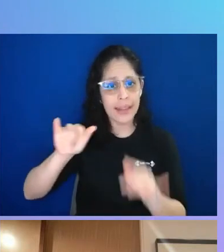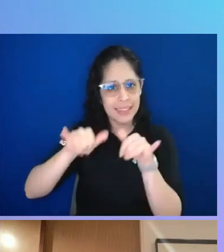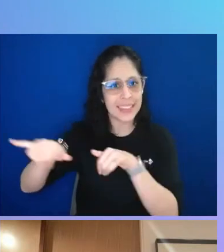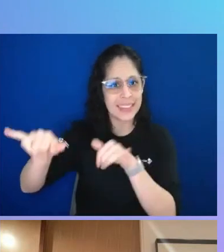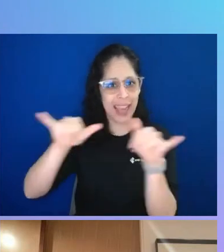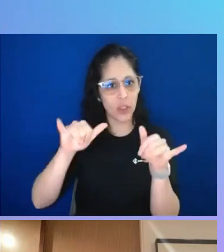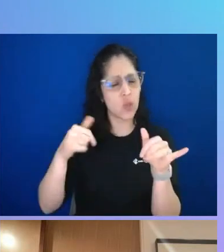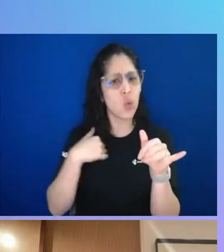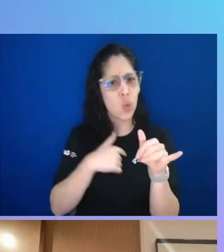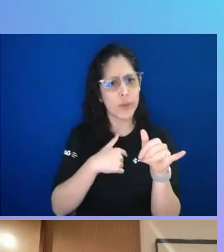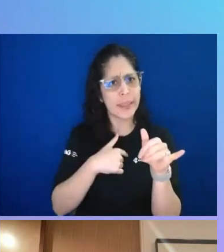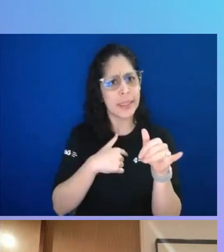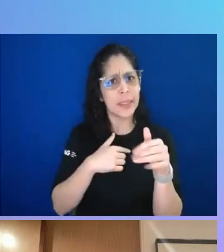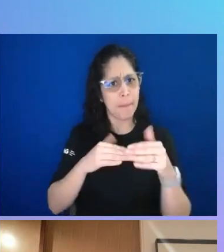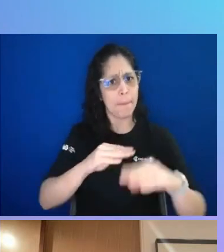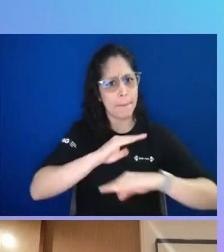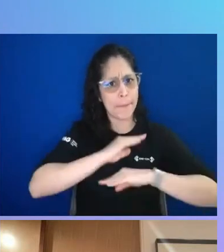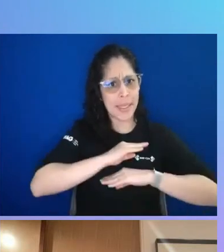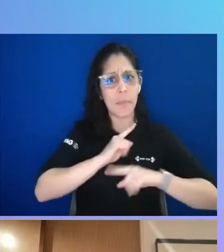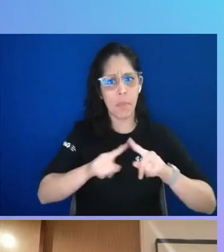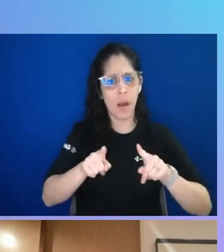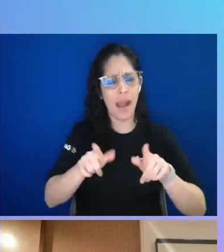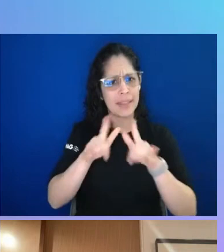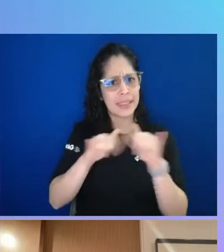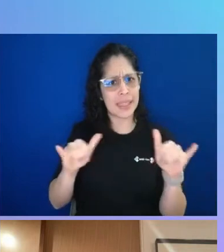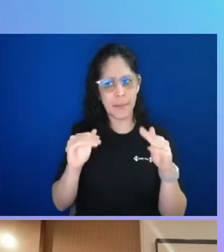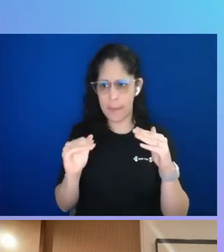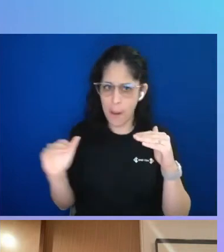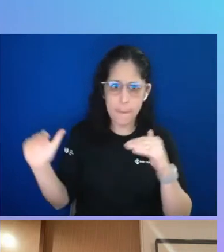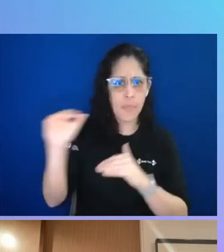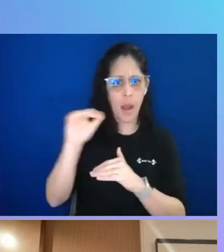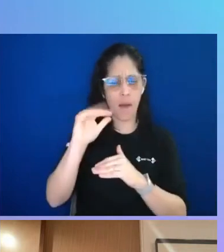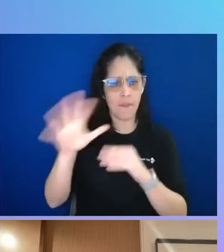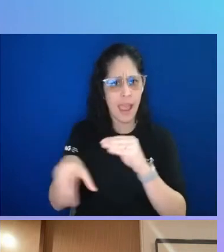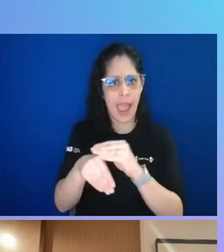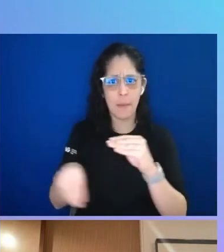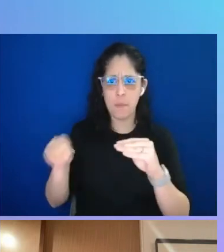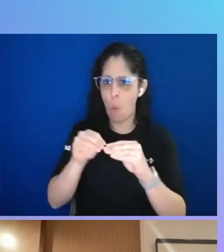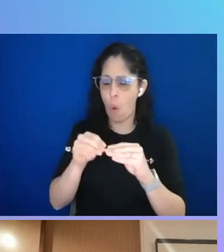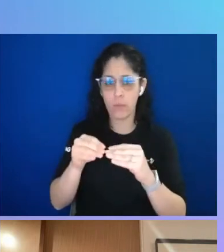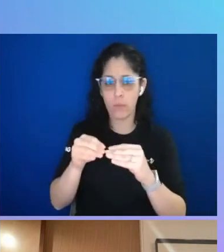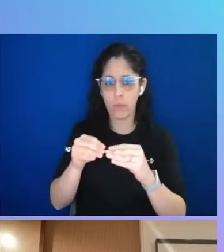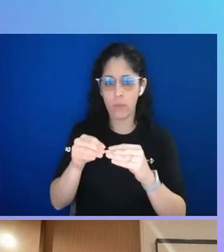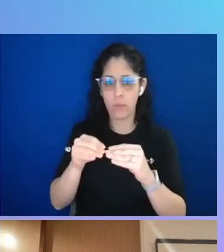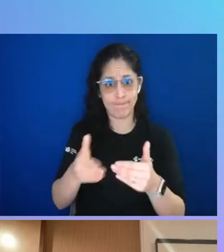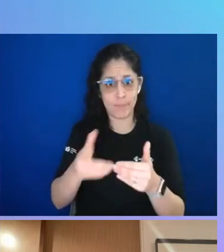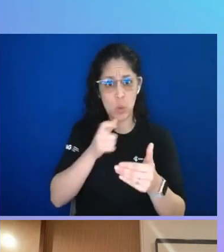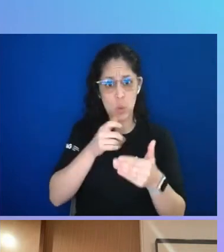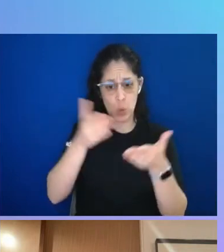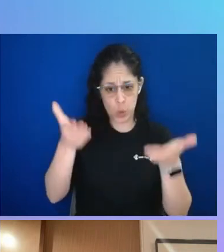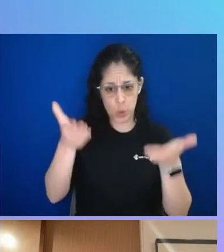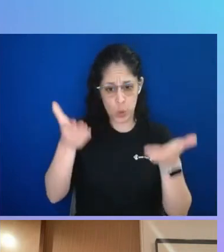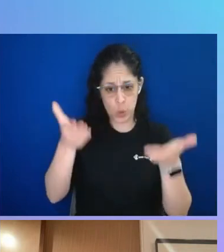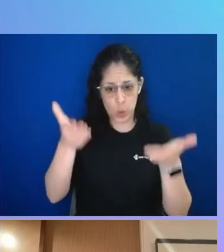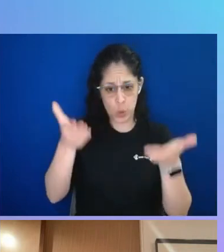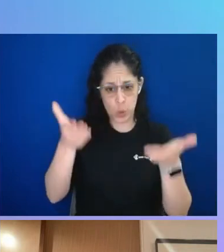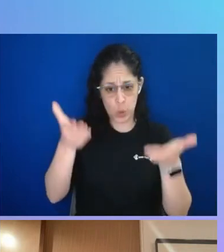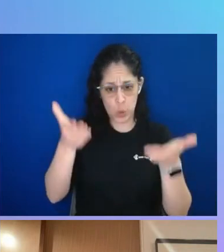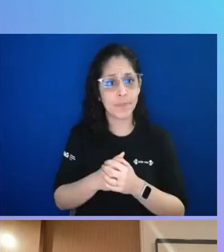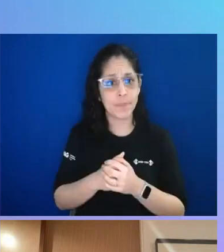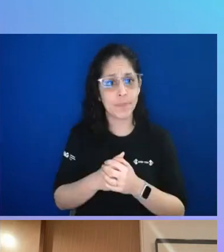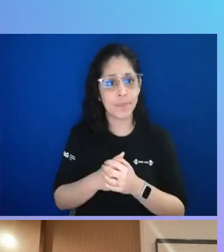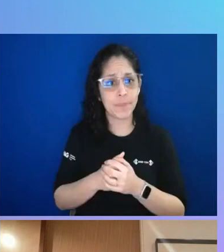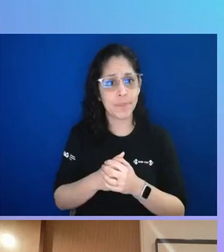excellent member experience regardless of who you are. I will admit, we're not perfect when it comes to